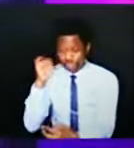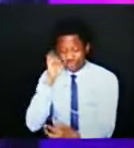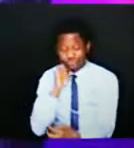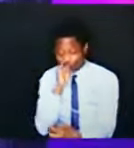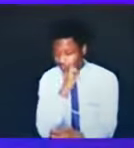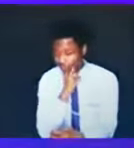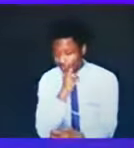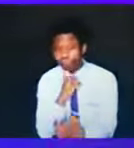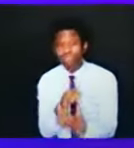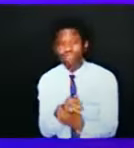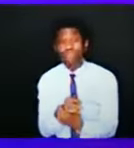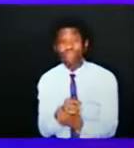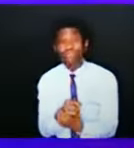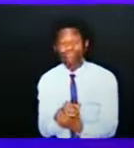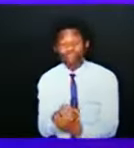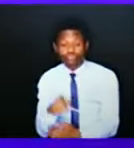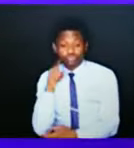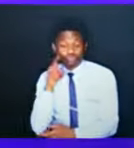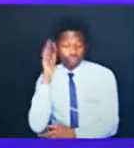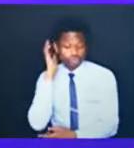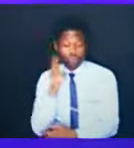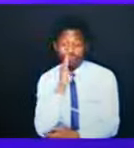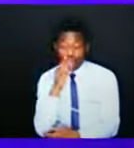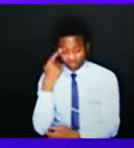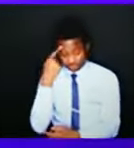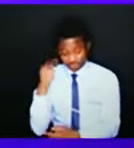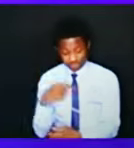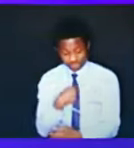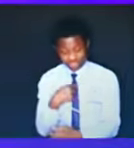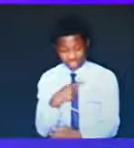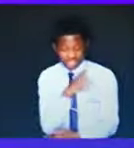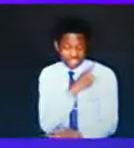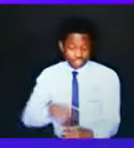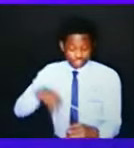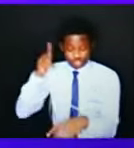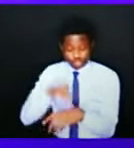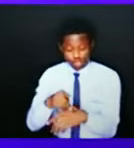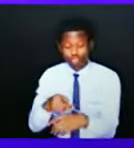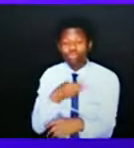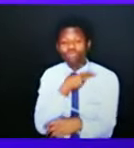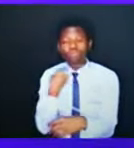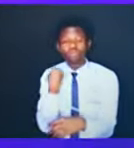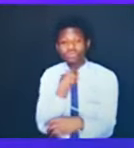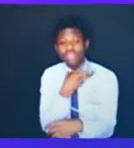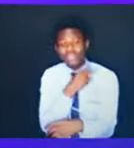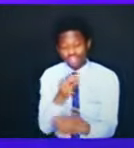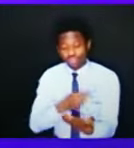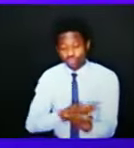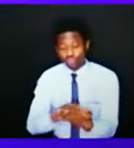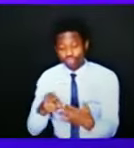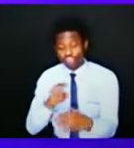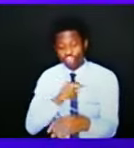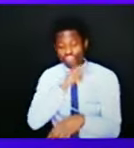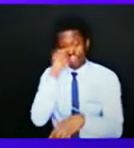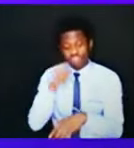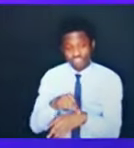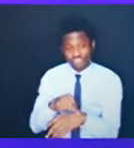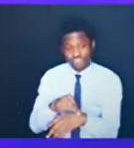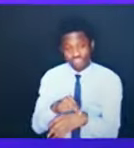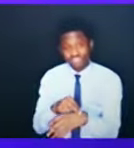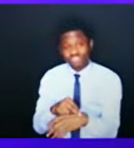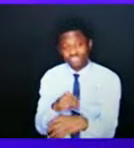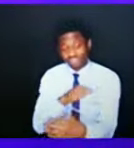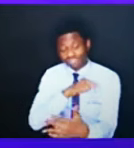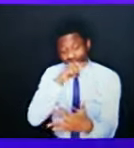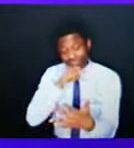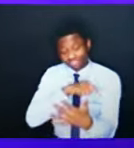You will be for me a kingdom of priests and a holy nation. These are the